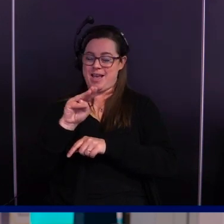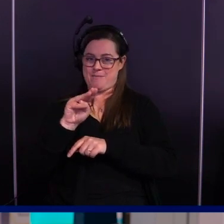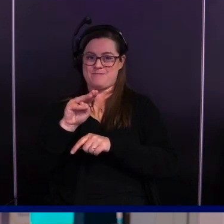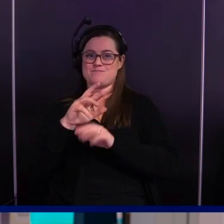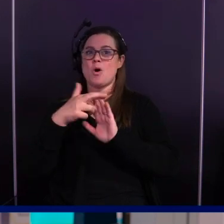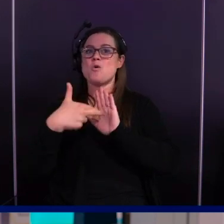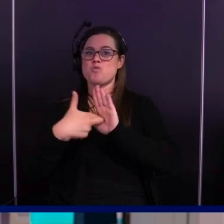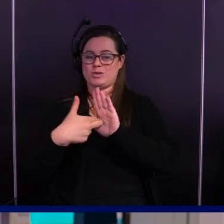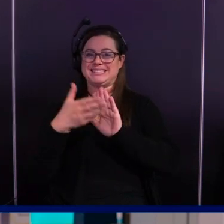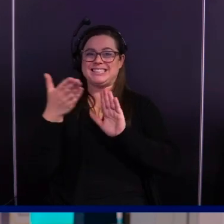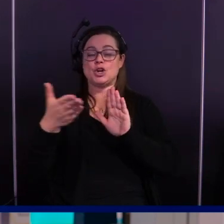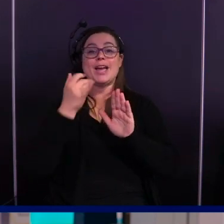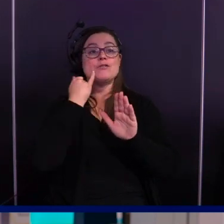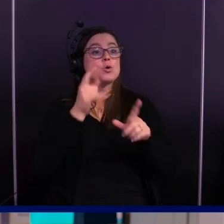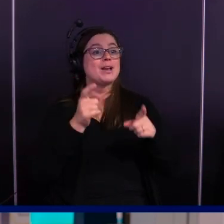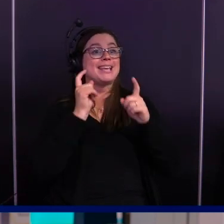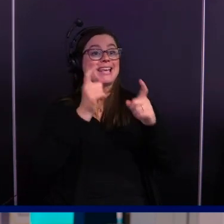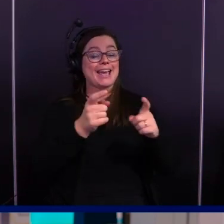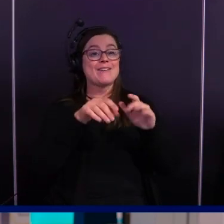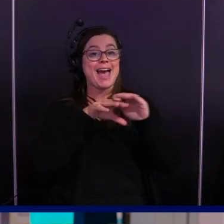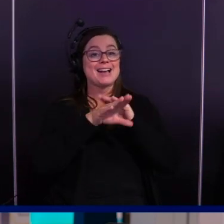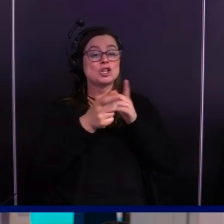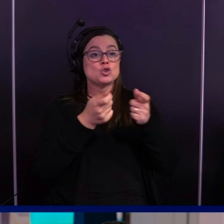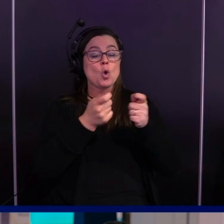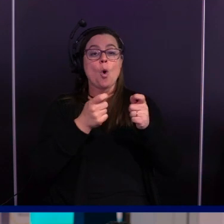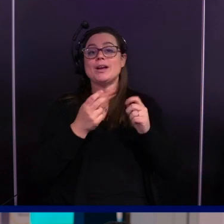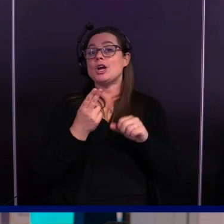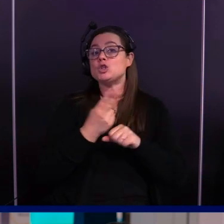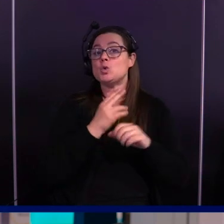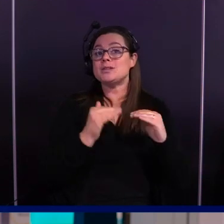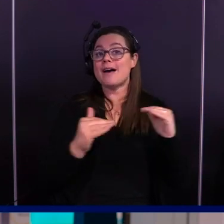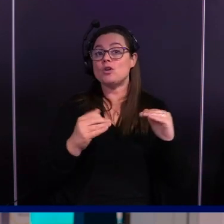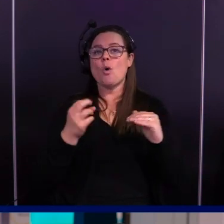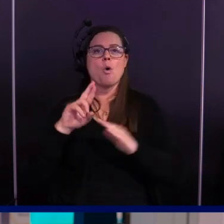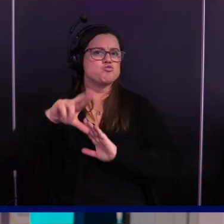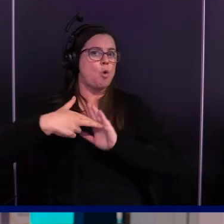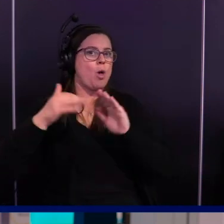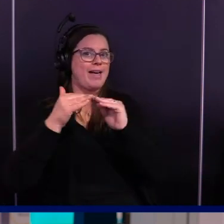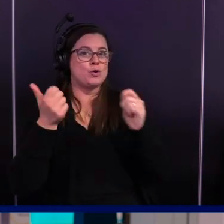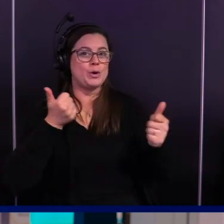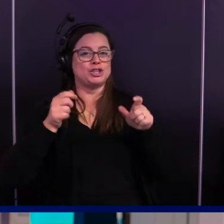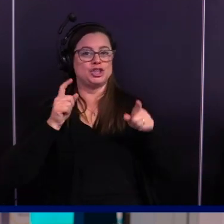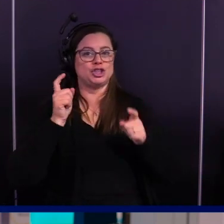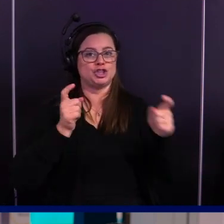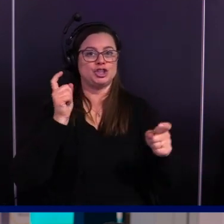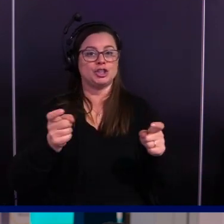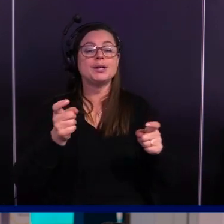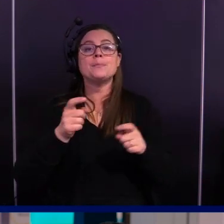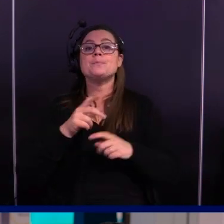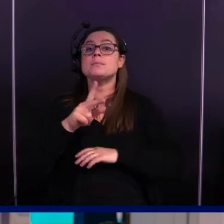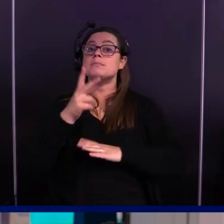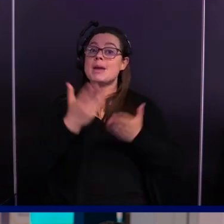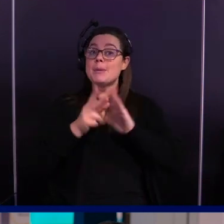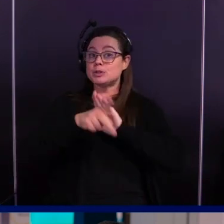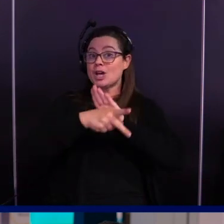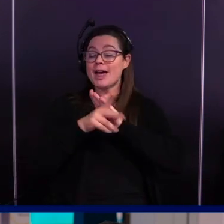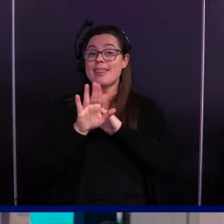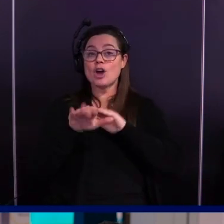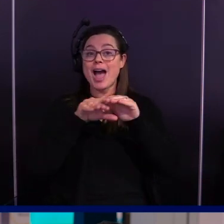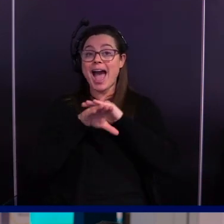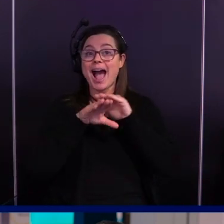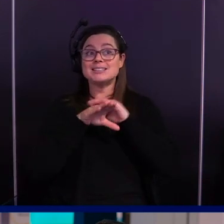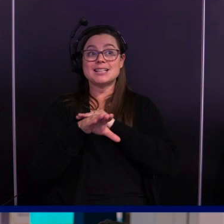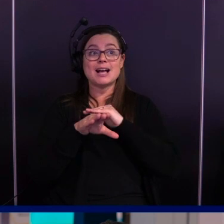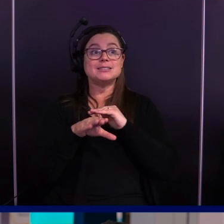want to provide a fine-grained access control at the user level or a role level. There could be a persona where that access requirement could be unique.